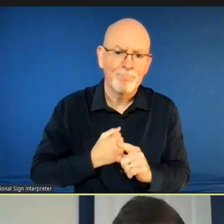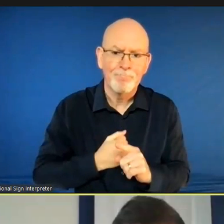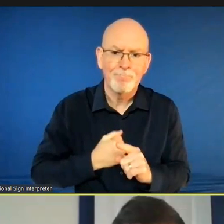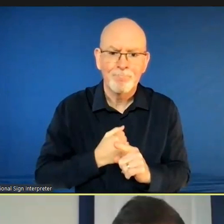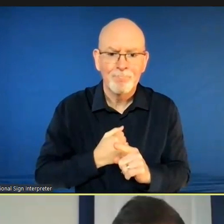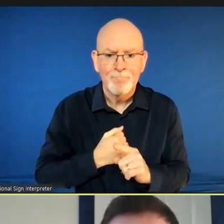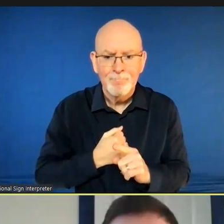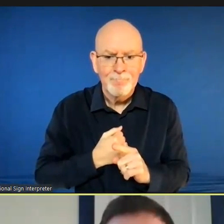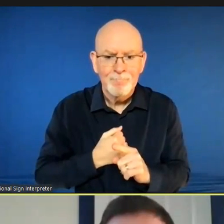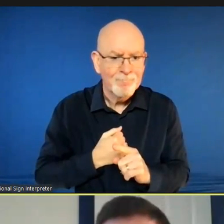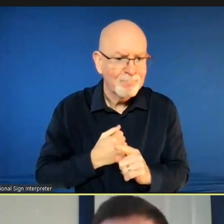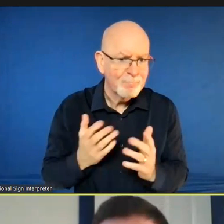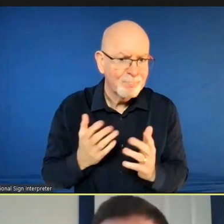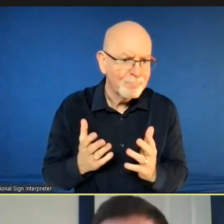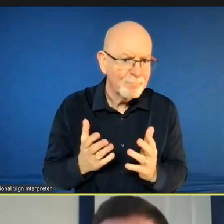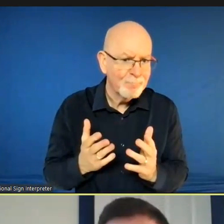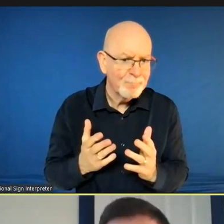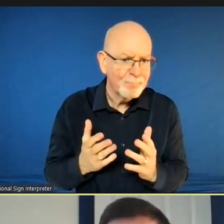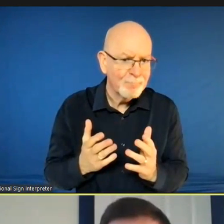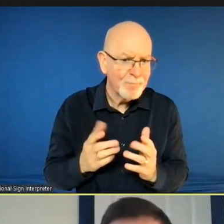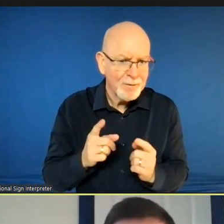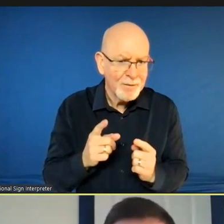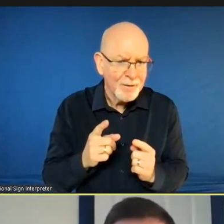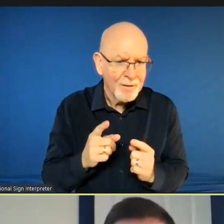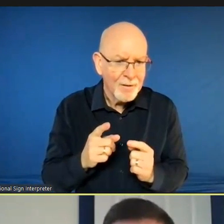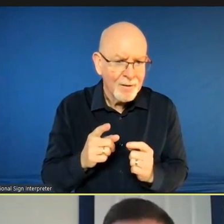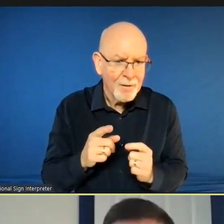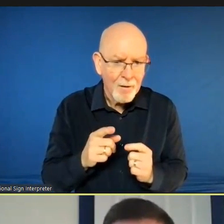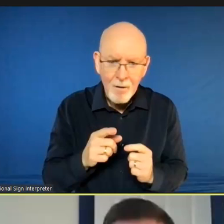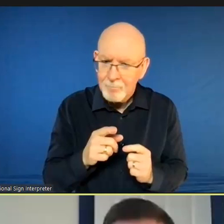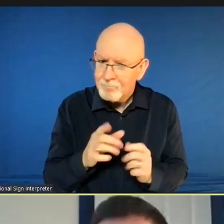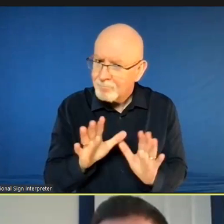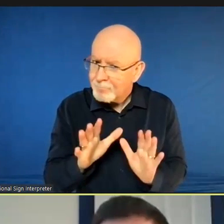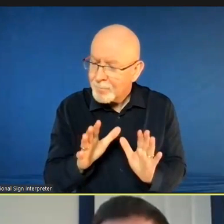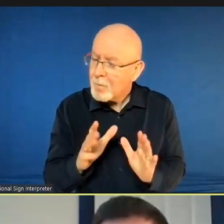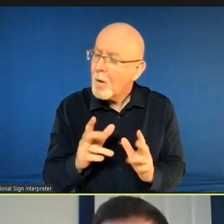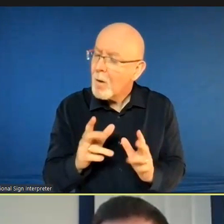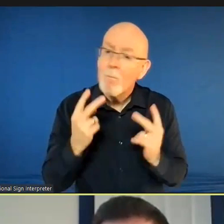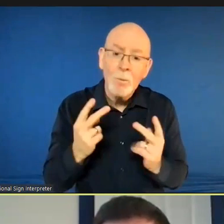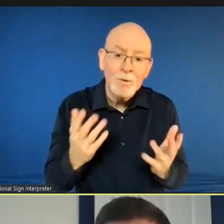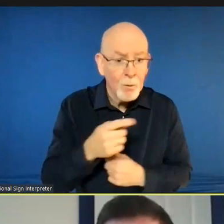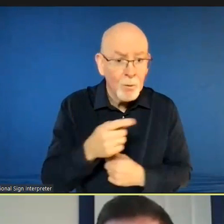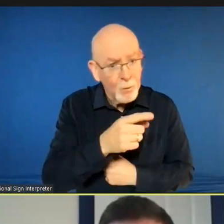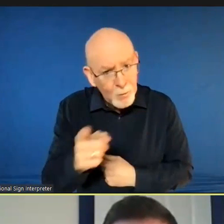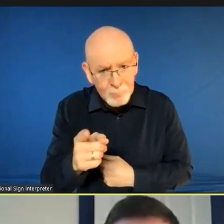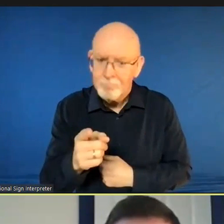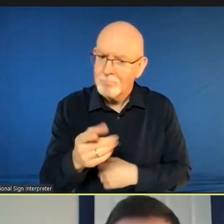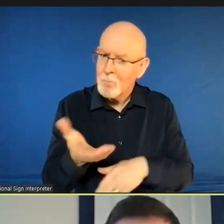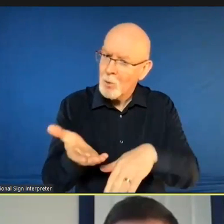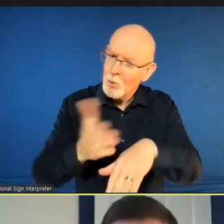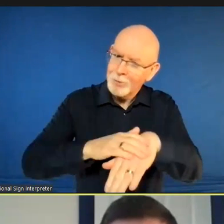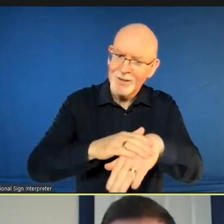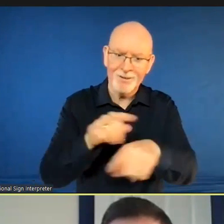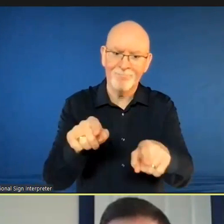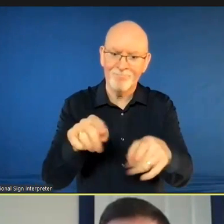real experts on this, and it is an absolute pleasure to have you here today and your constant engagement with the work that